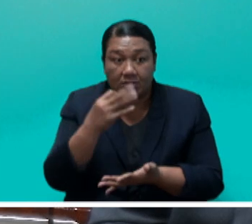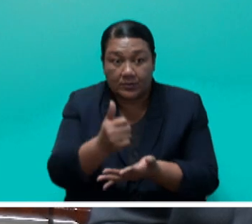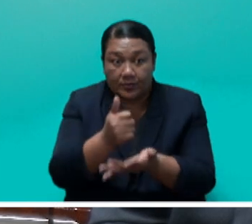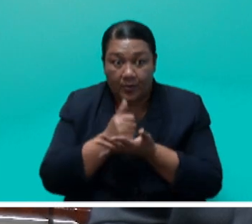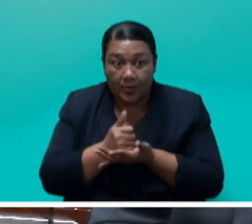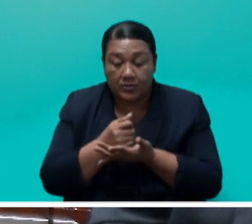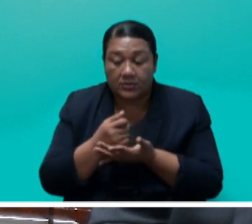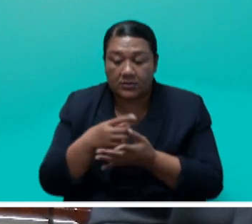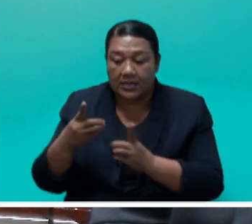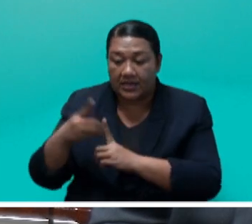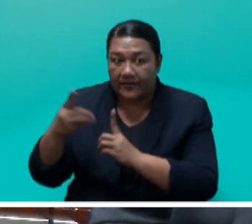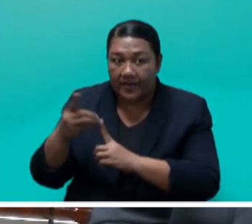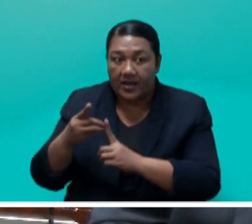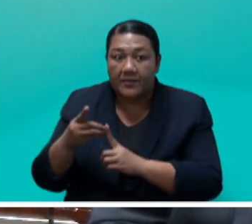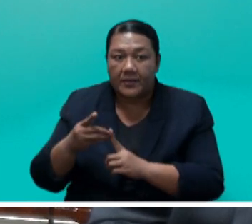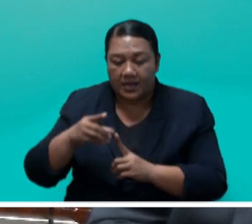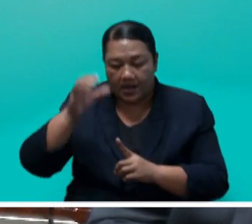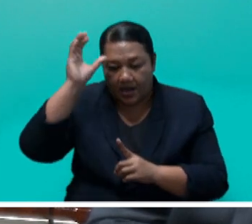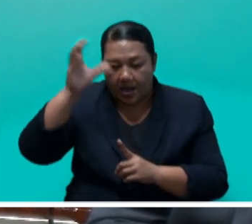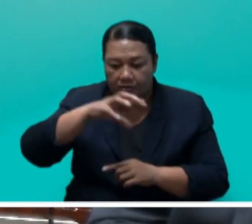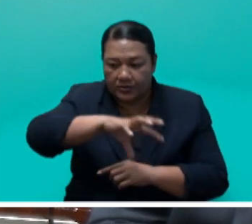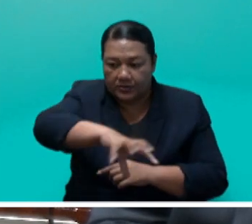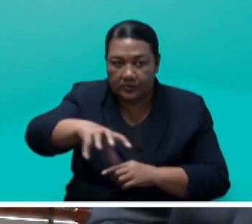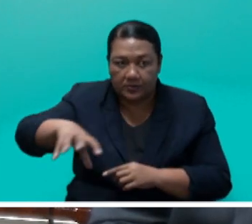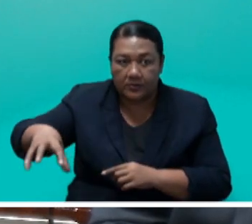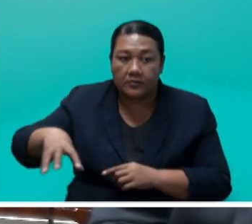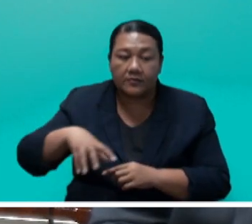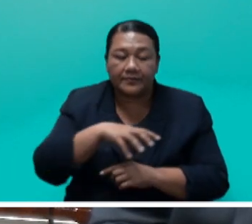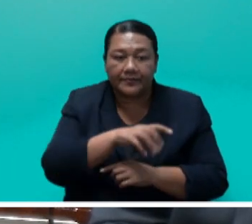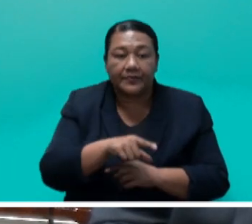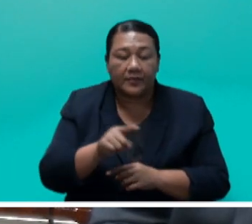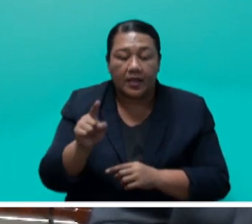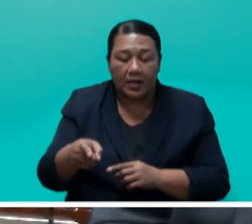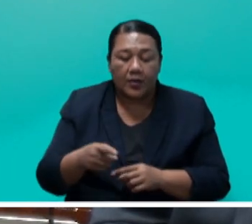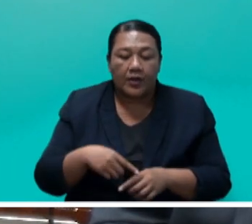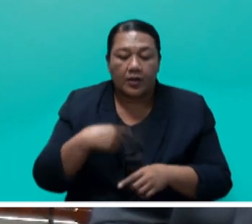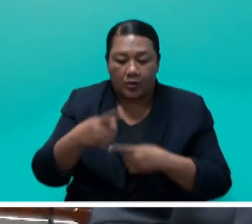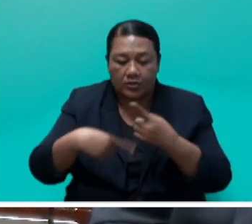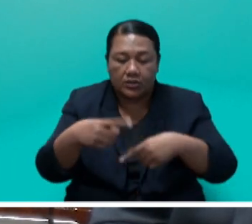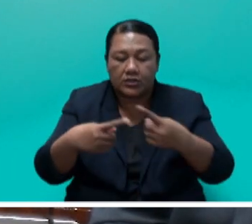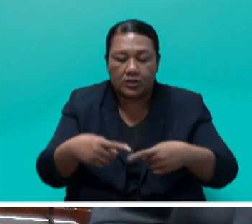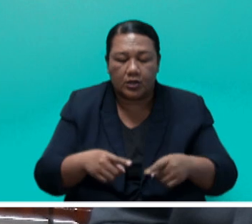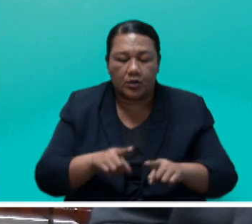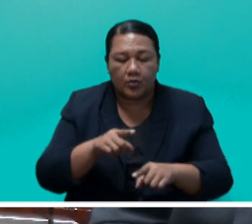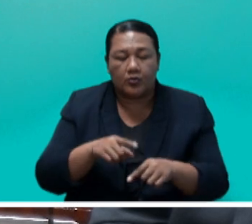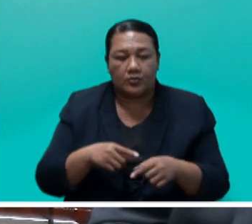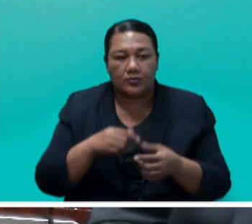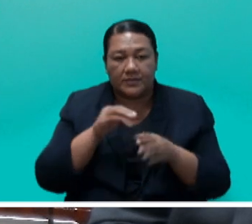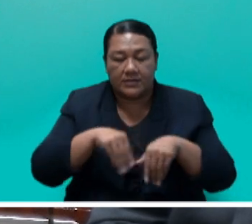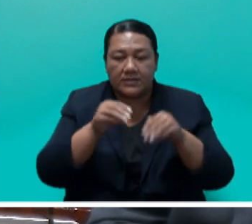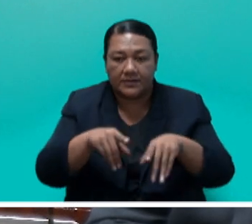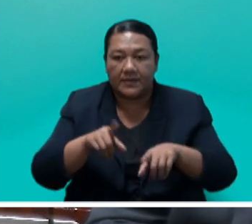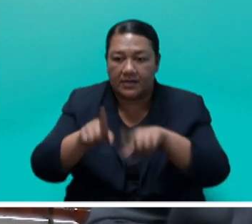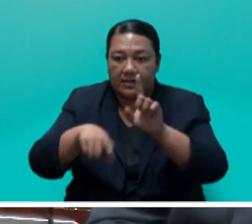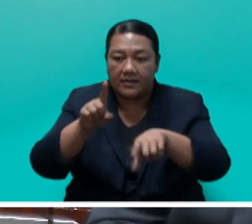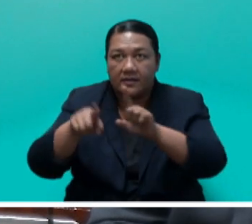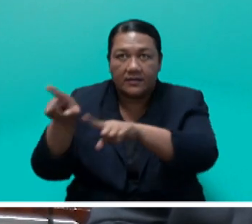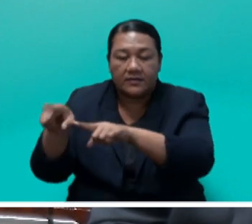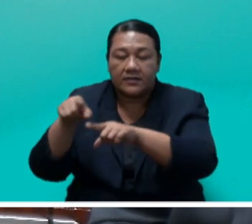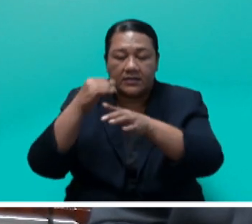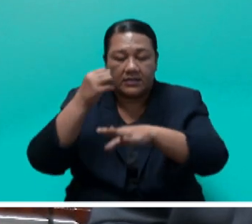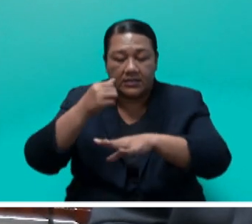as highly affected by climate change. Fiji has been vocal and proactive member in the IMO, and we have reaffirmed our commitment